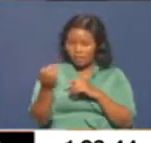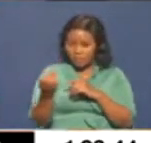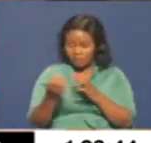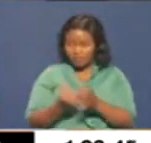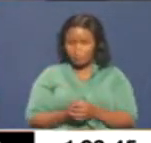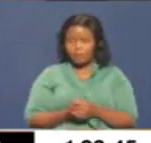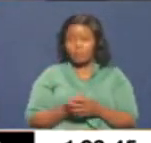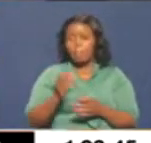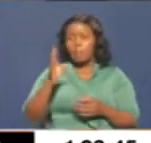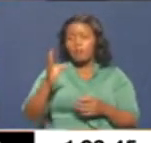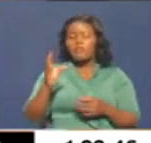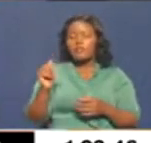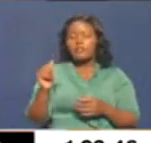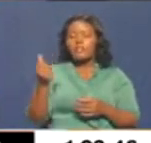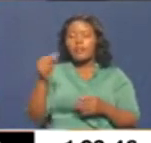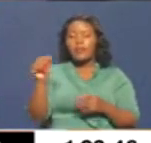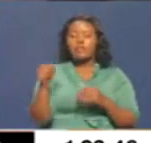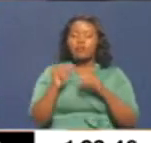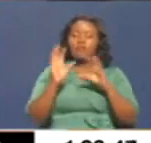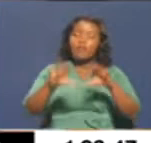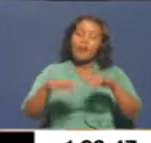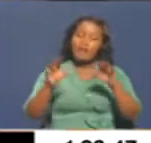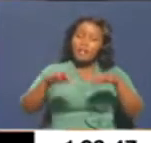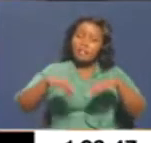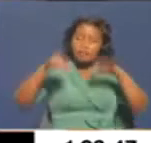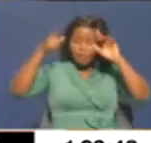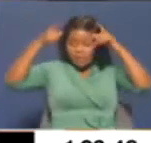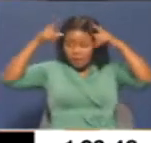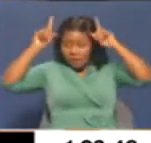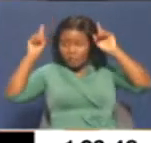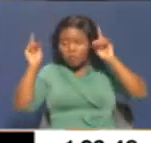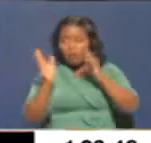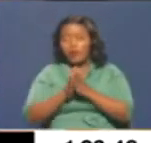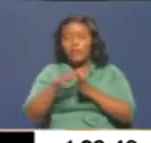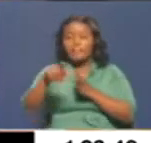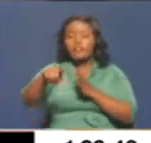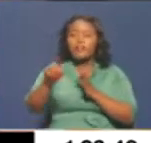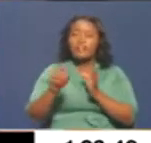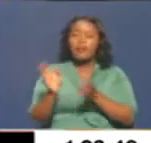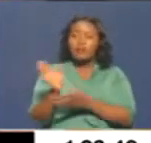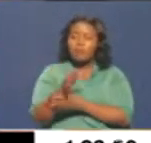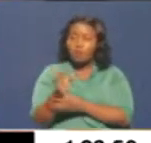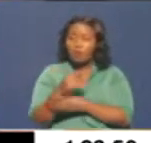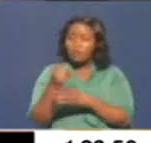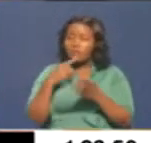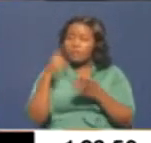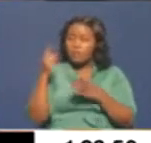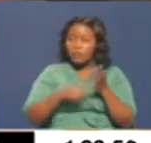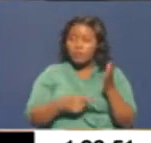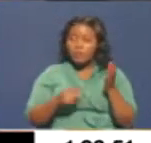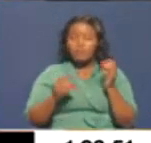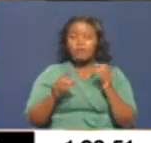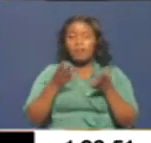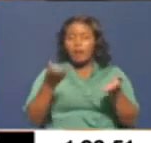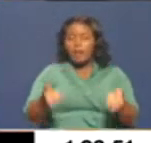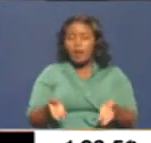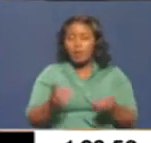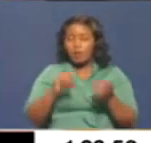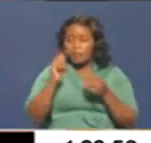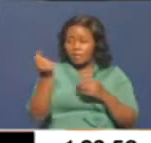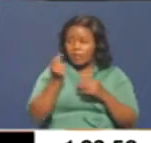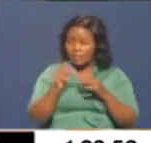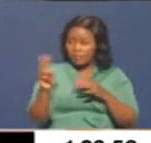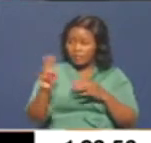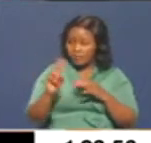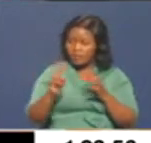of Agriculture, Livestock, Fisheries and Blue Economy, Lawrence Emuhaka, says currently the Kenya Veterinary Association has pitched tent